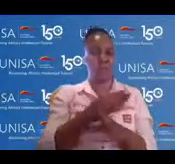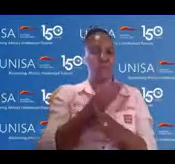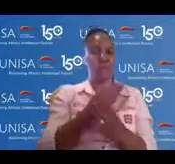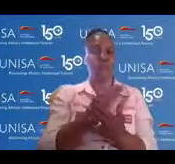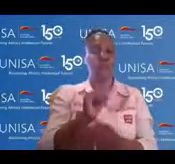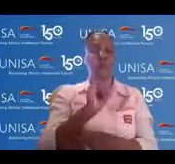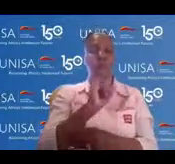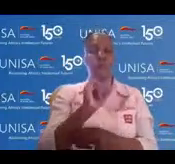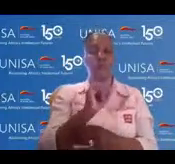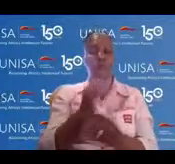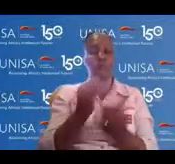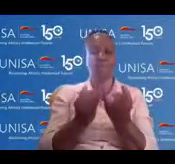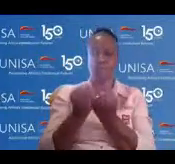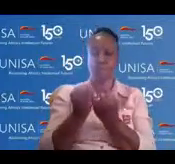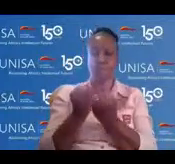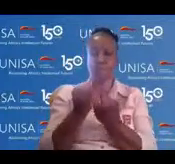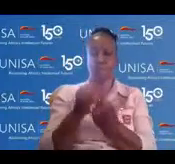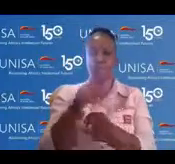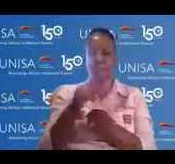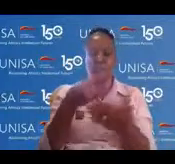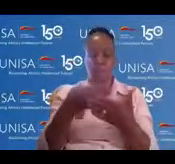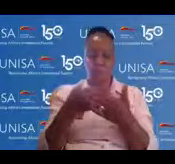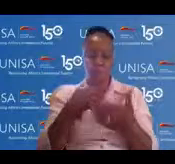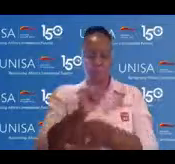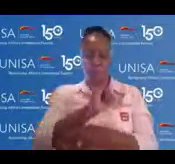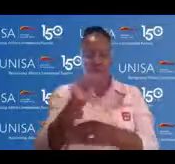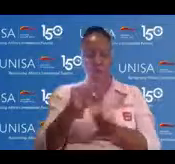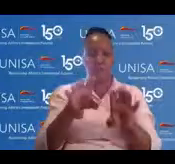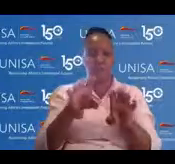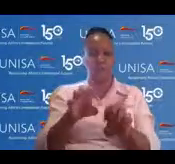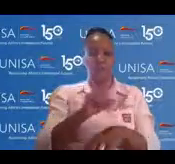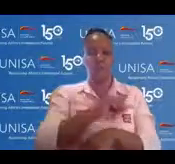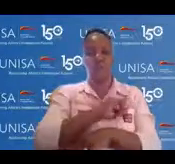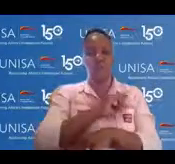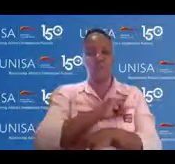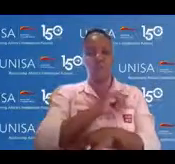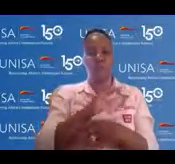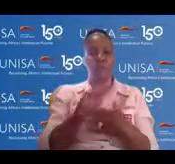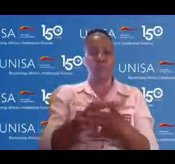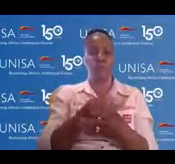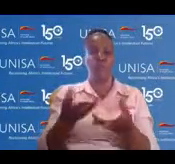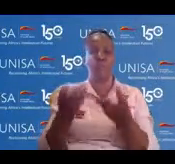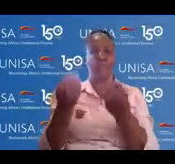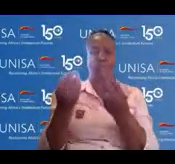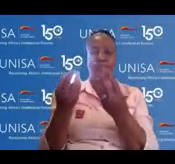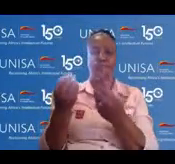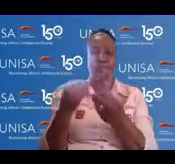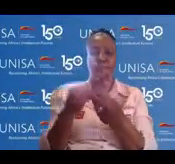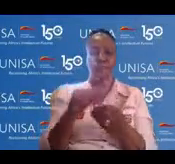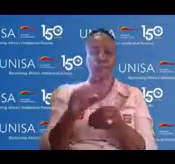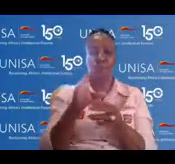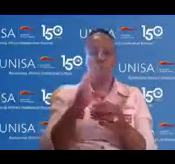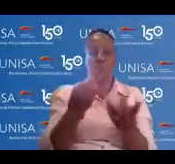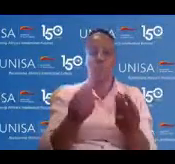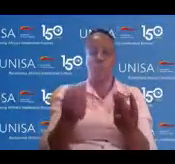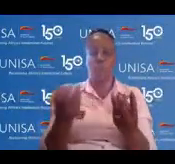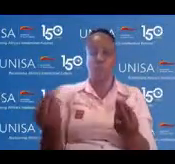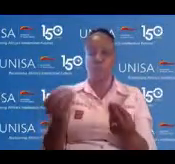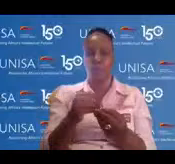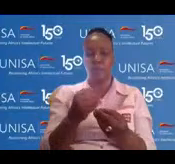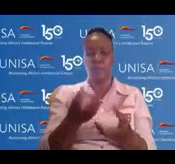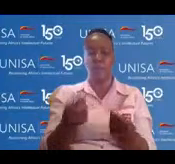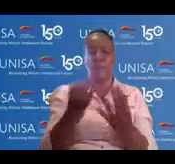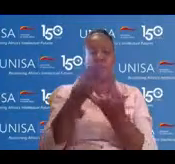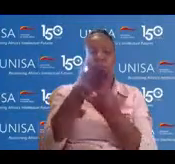out before your exam so that you can get that code, make sure that you've got access. So you'll see this page looks